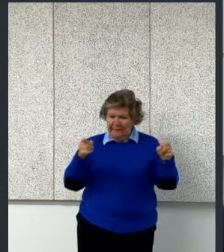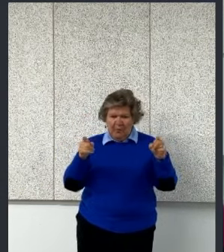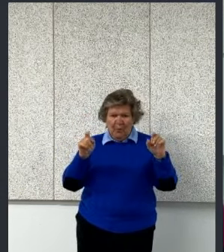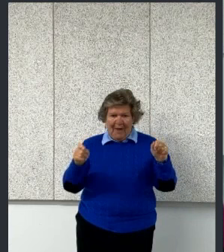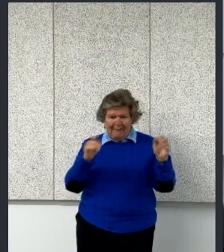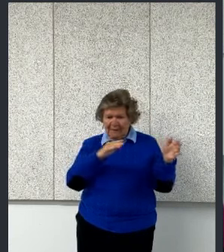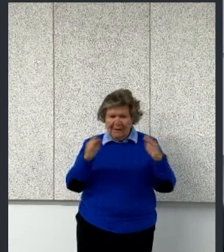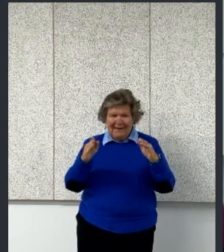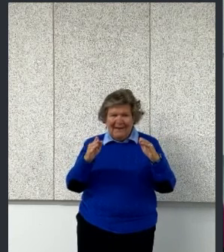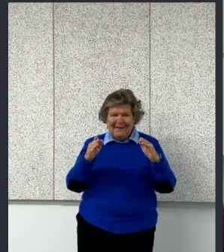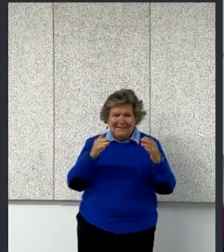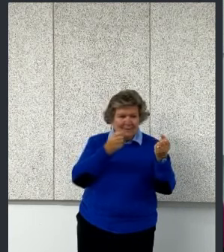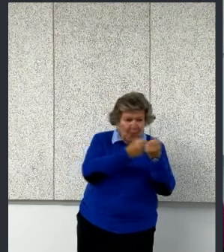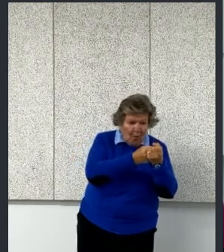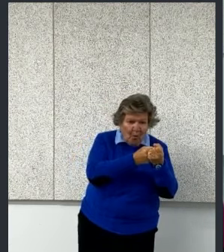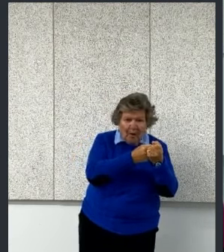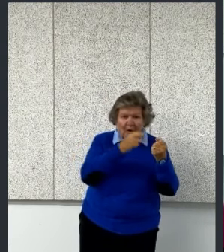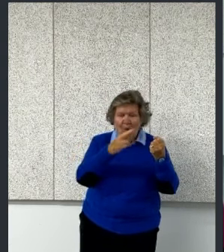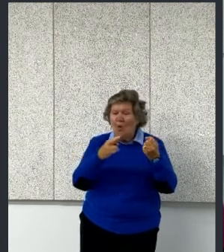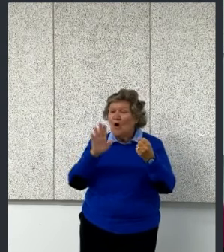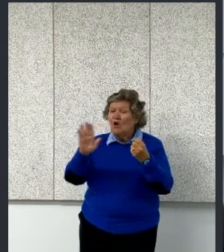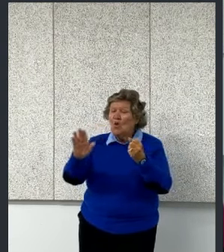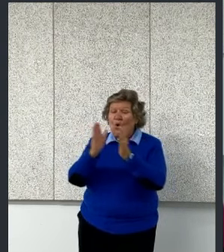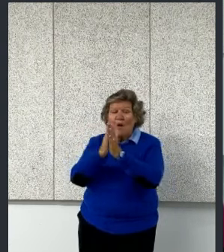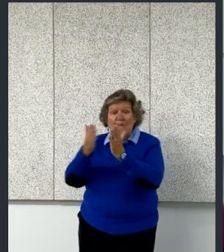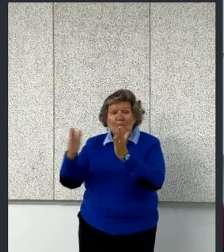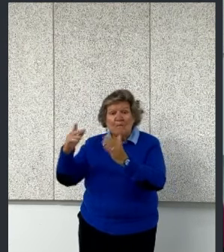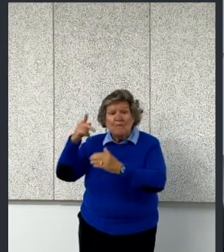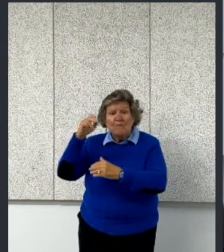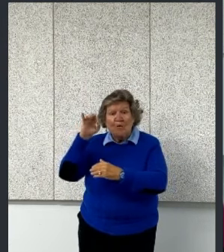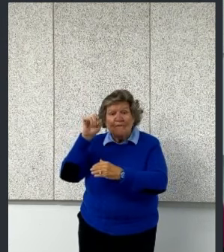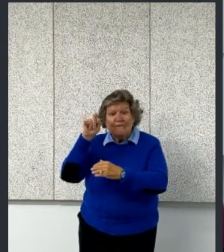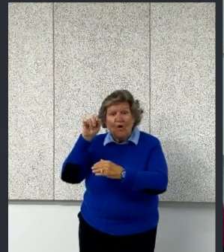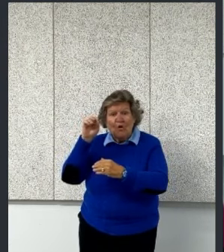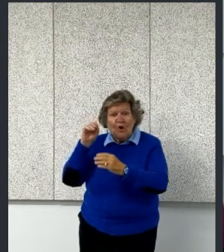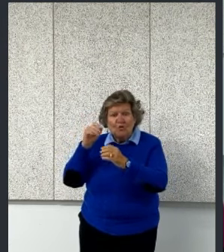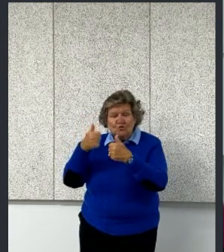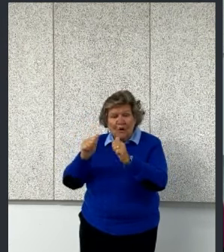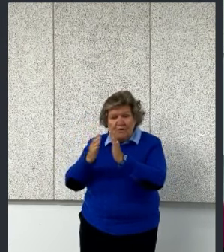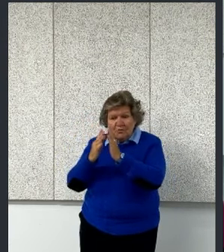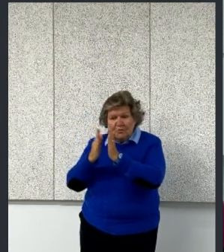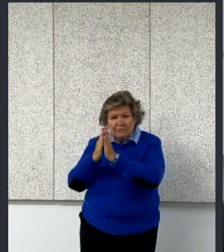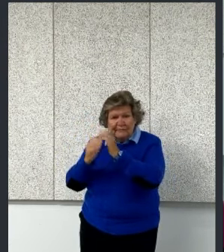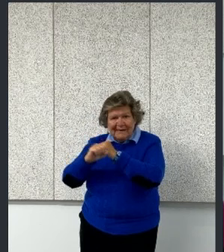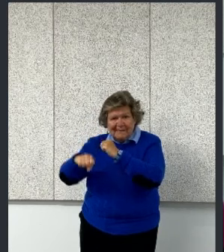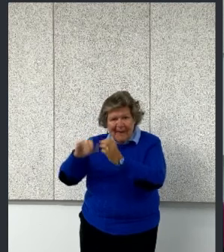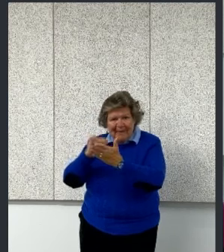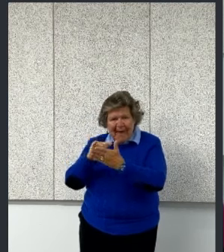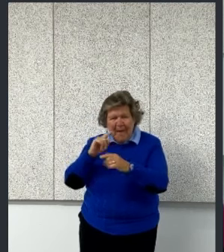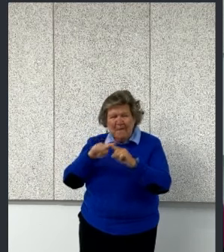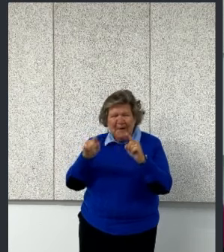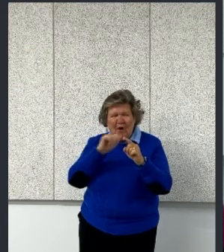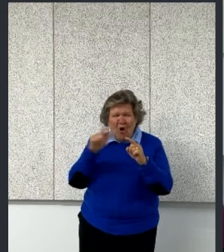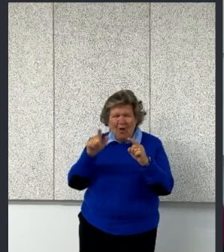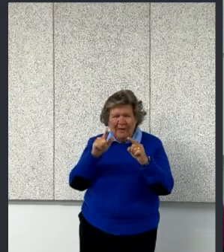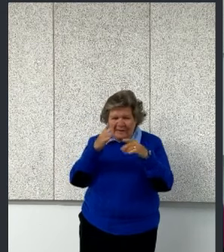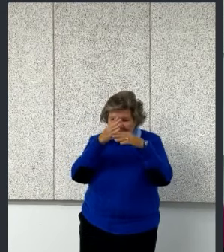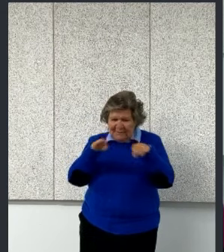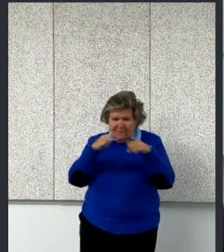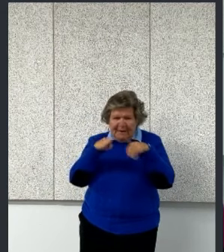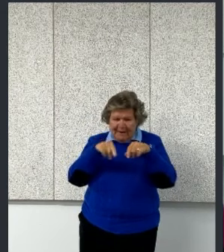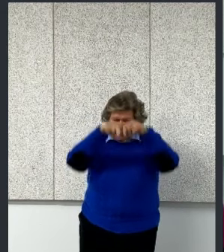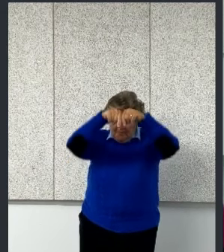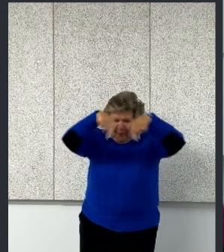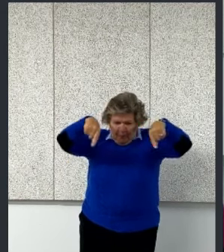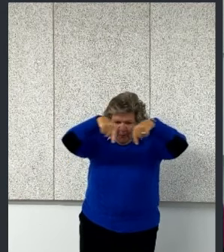renewed support versus expanding your portfolio, or sort of all of these kind of dichotomies that are,